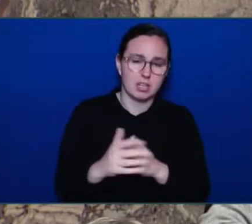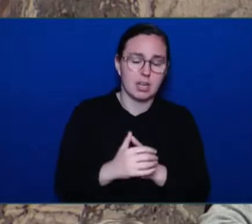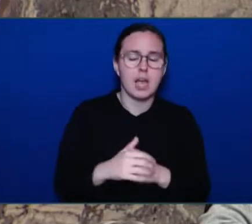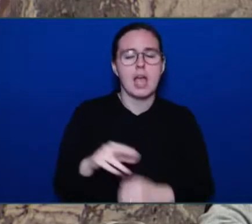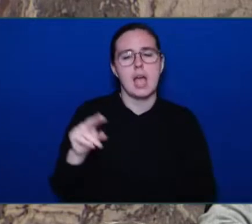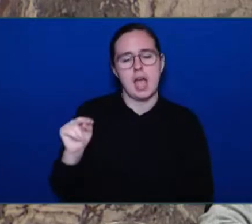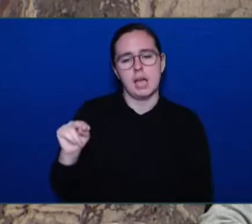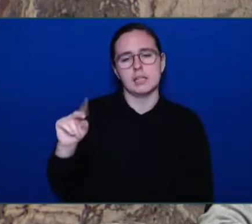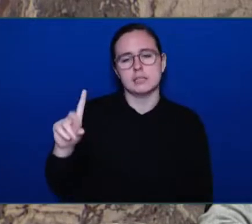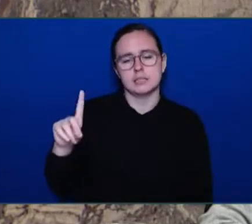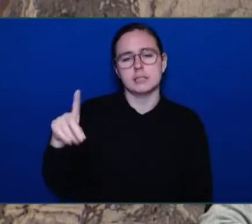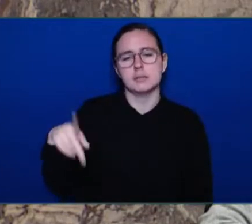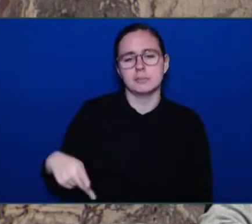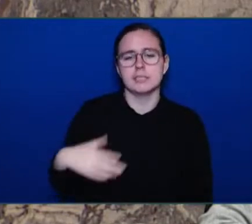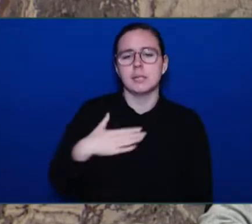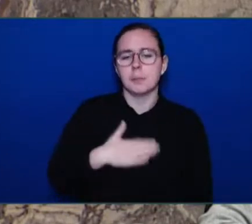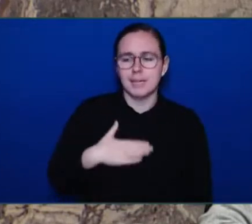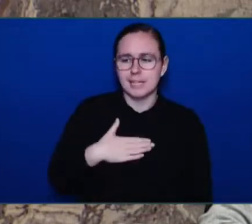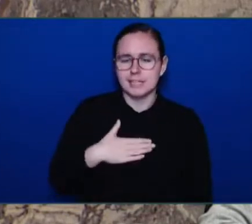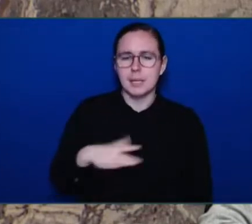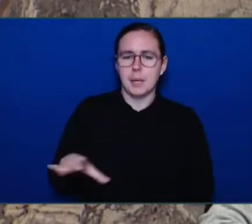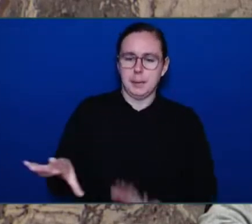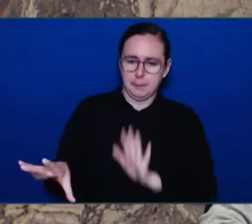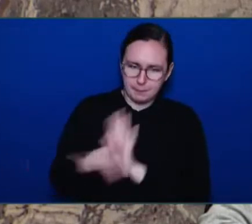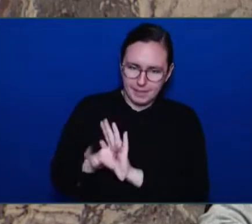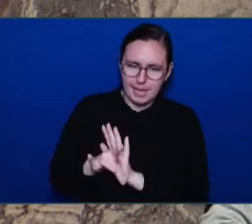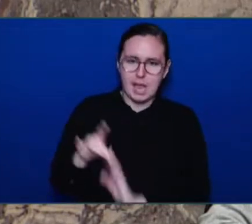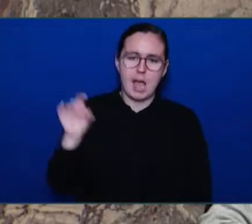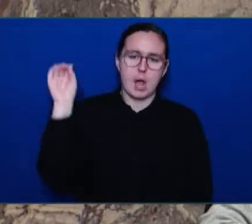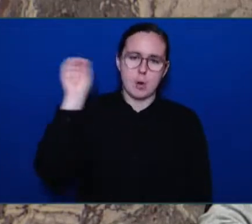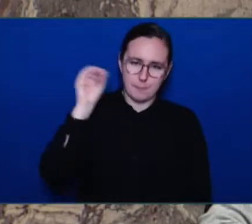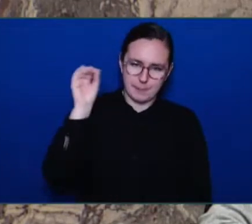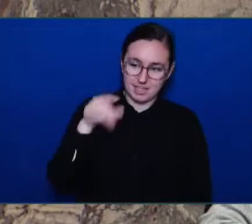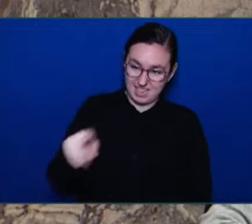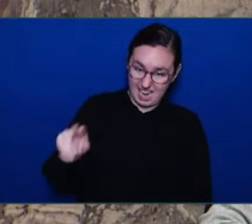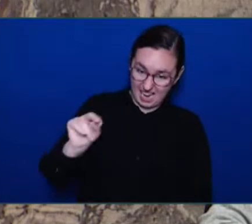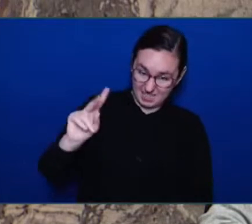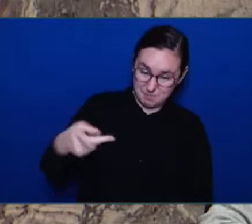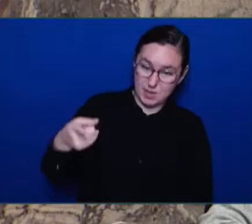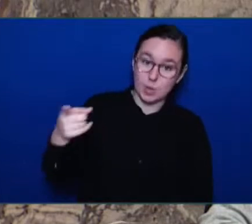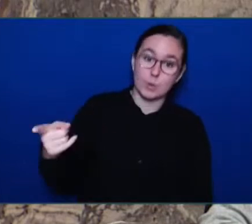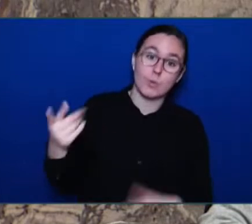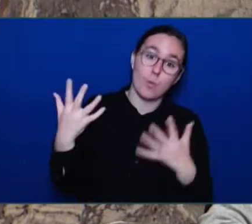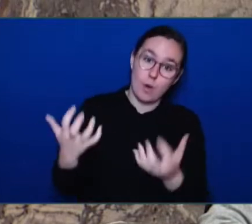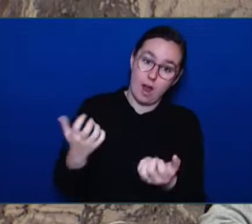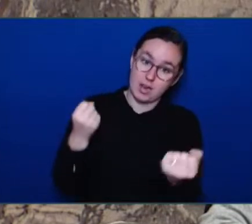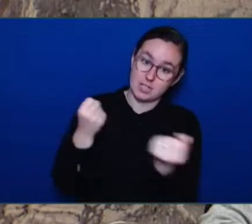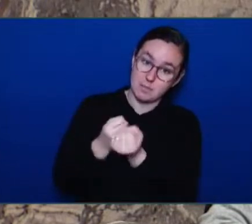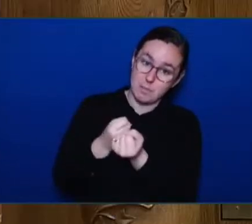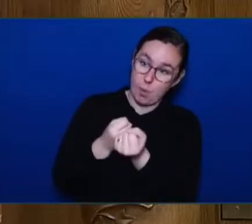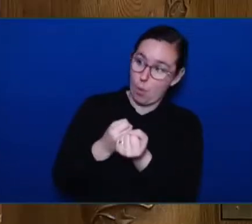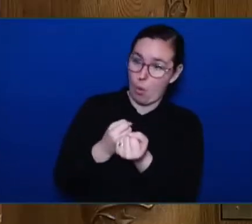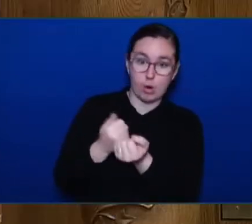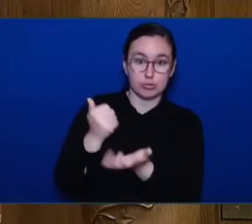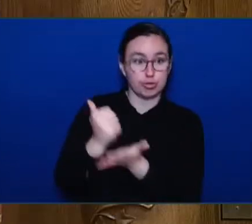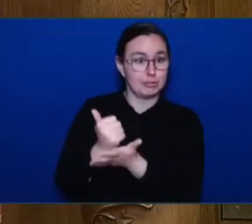Health and Addictions? Do the NDP support mandatory treatment or not?